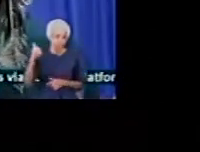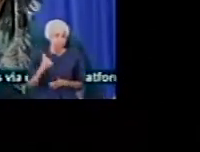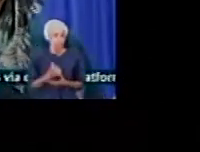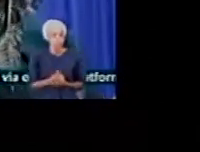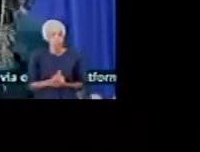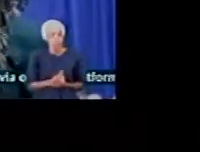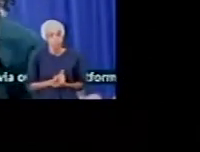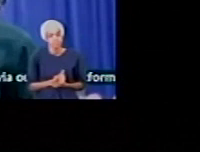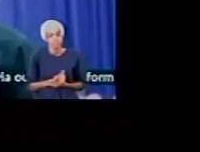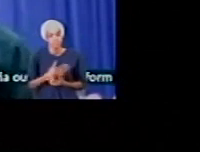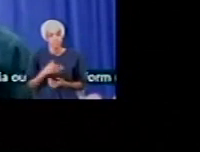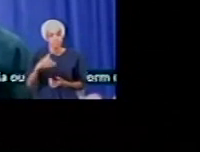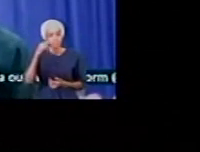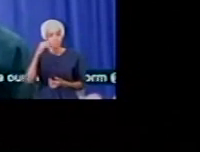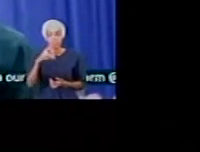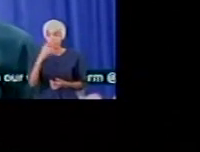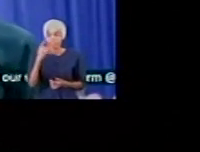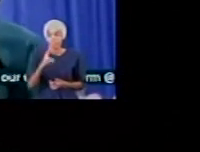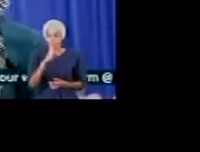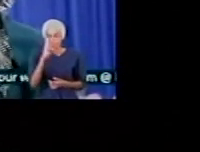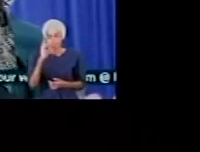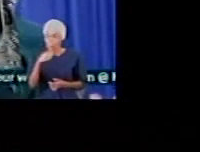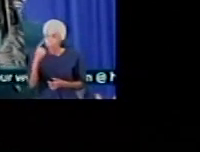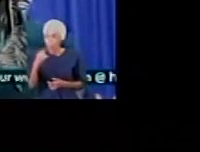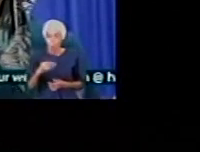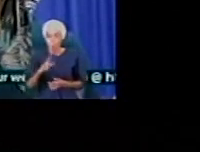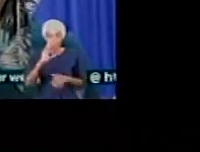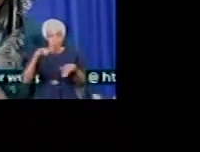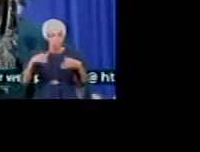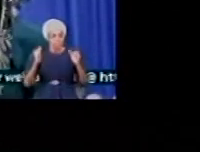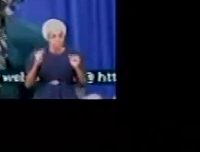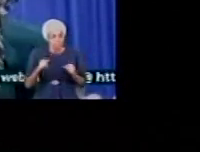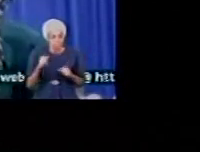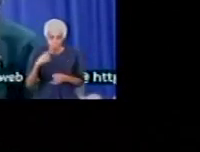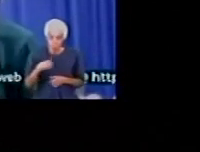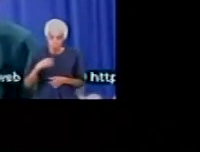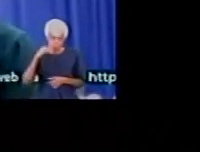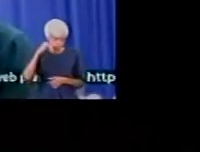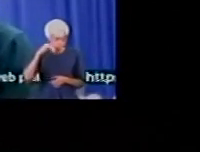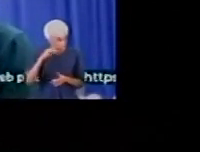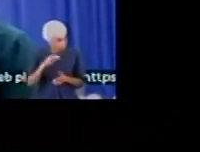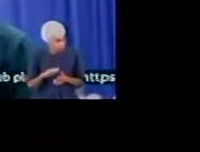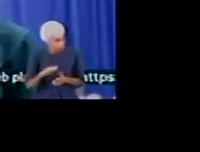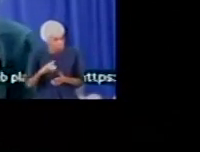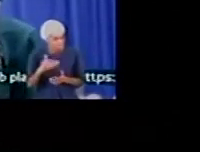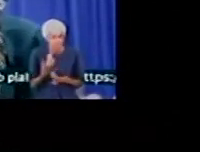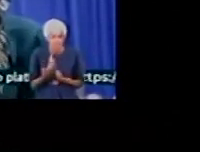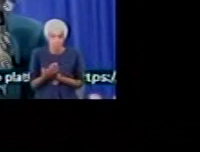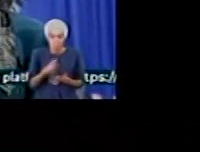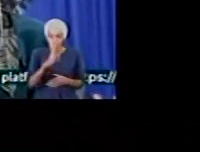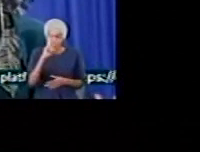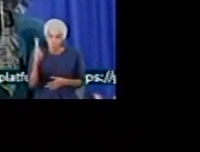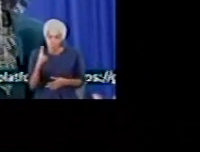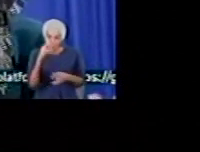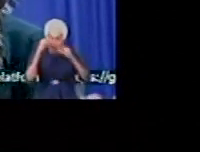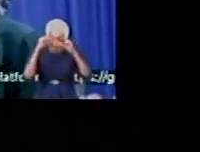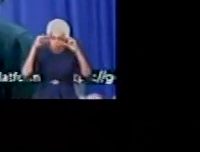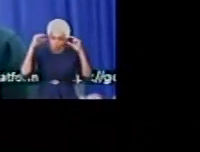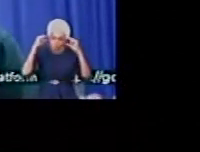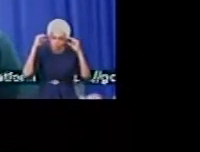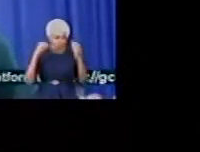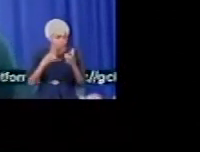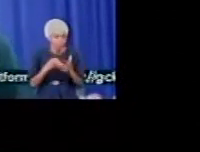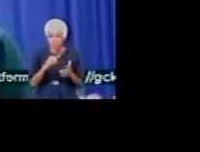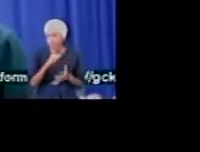me using glasses that is not a sin of pride the following day? When